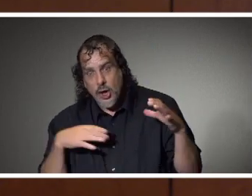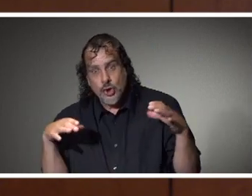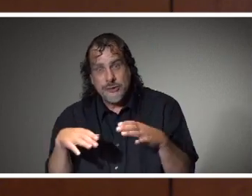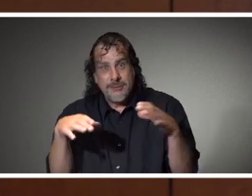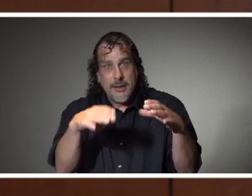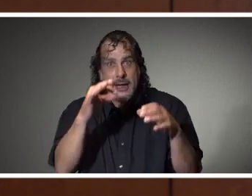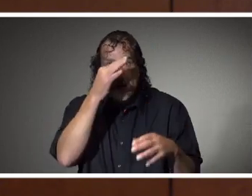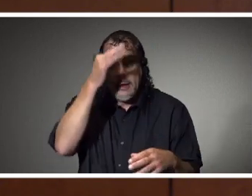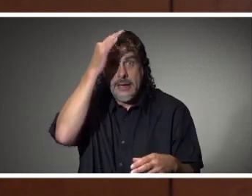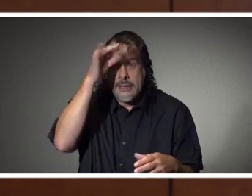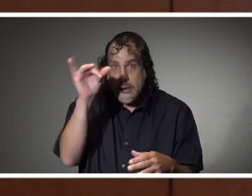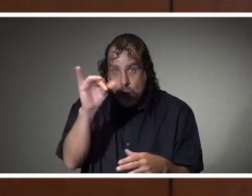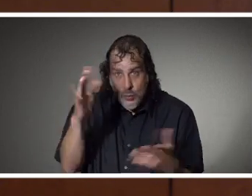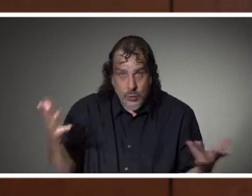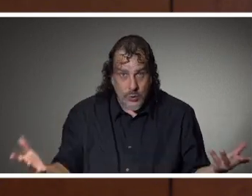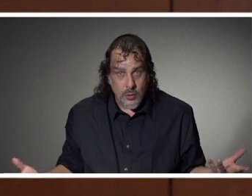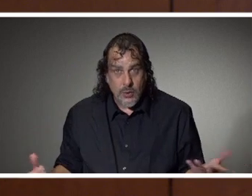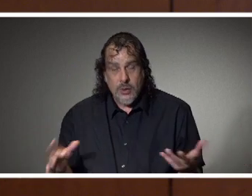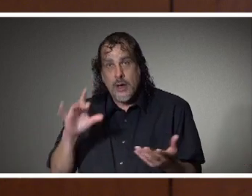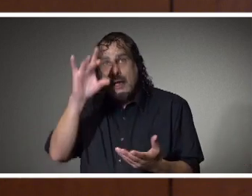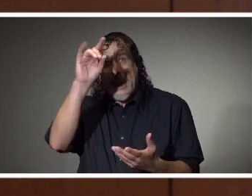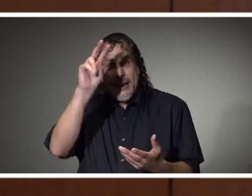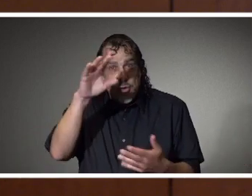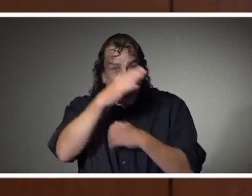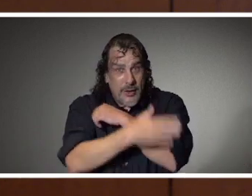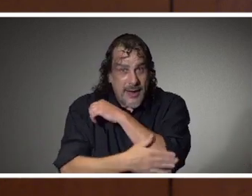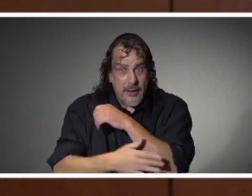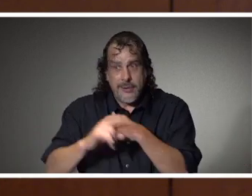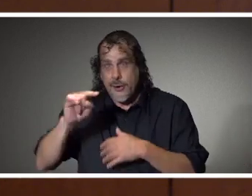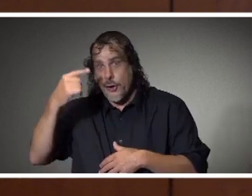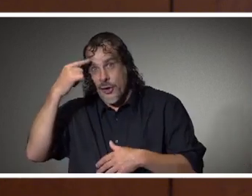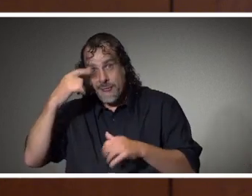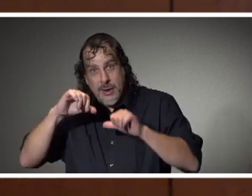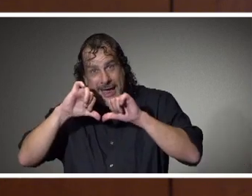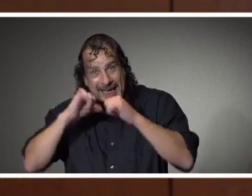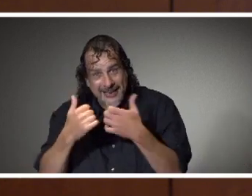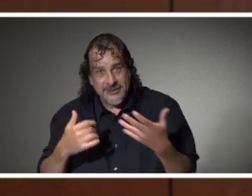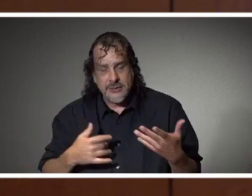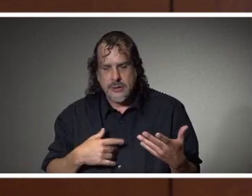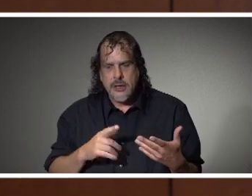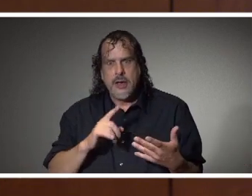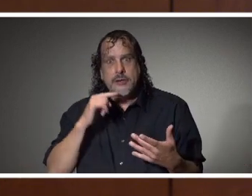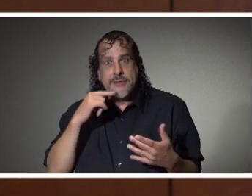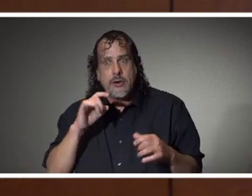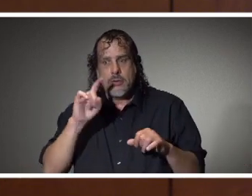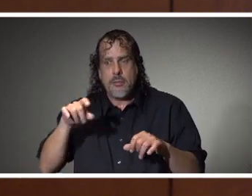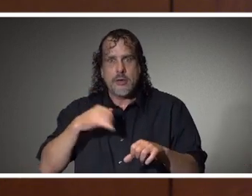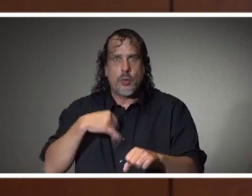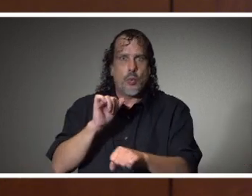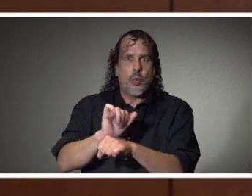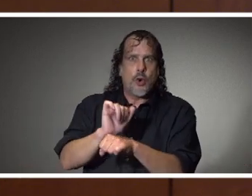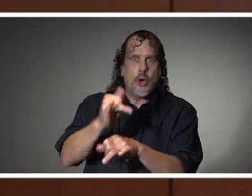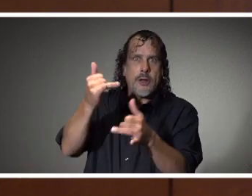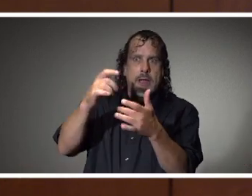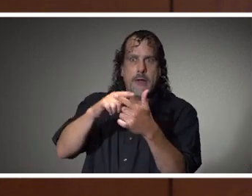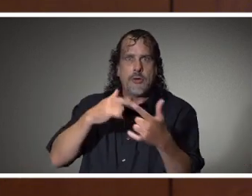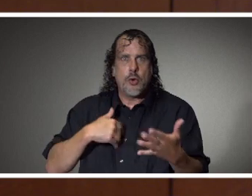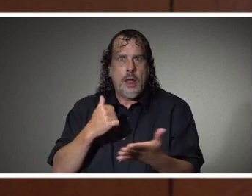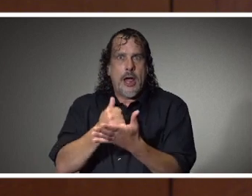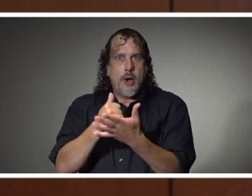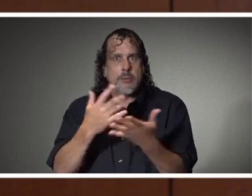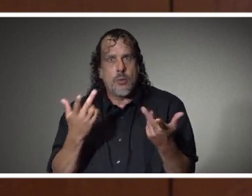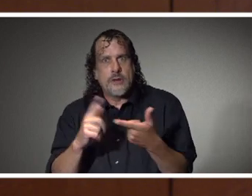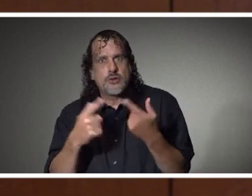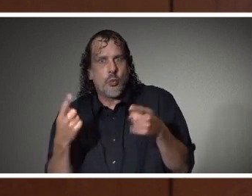of Choctaw Indians, as well as the governmental agencies and the critical infrastructure facilities that we have out there. So